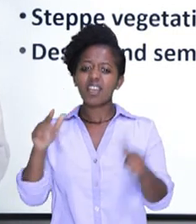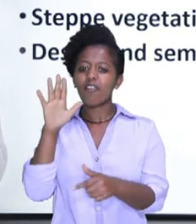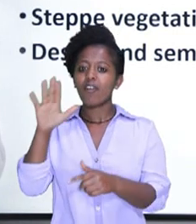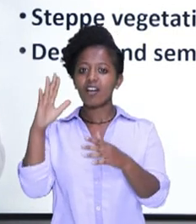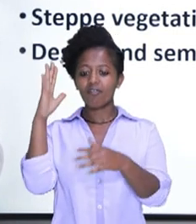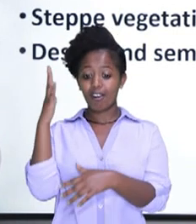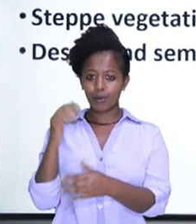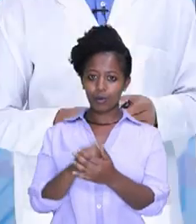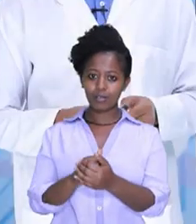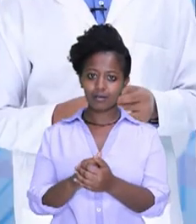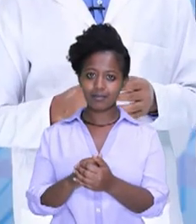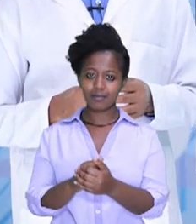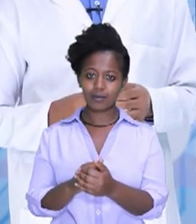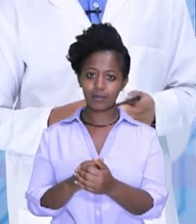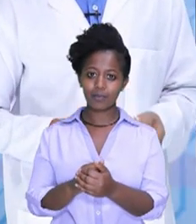five categories.